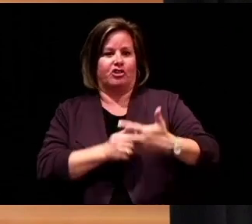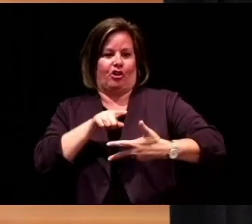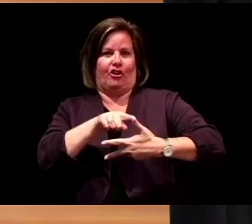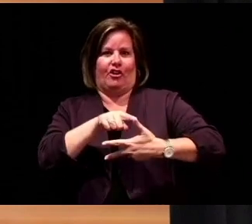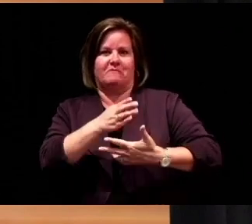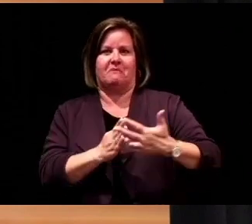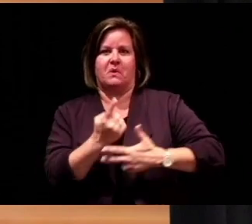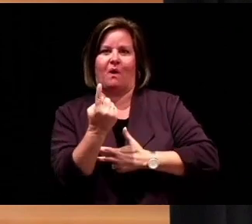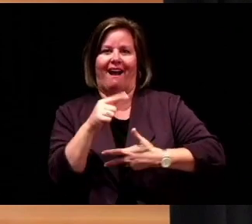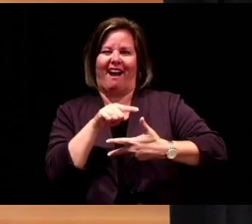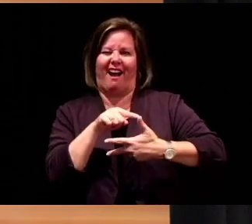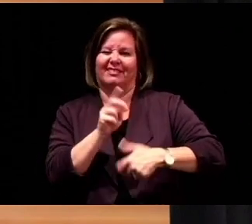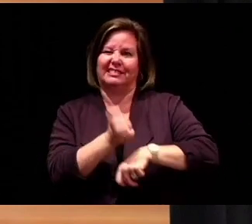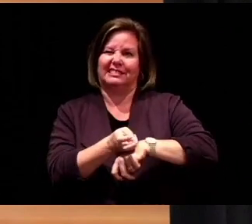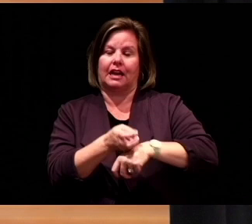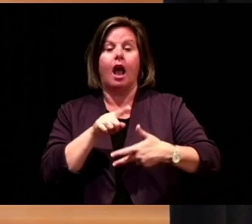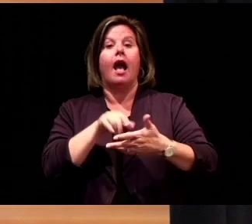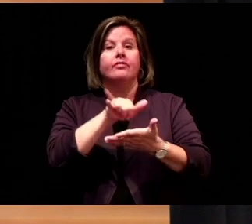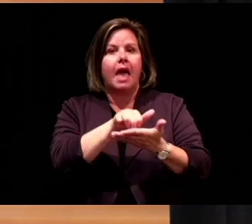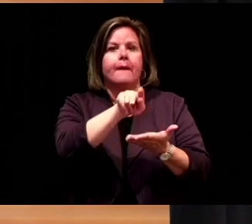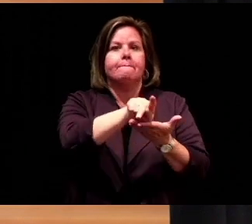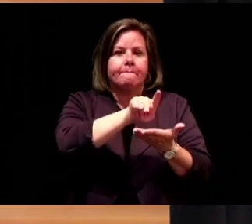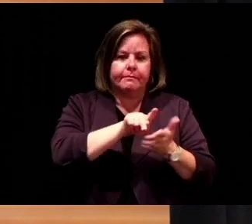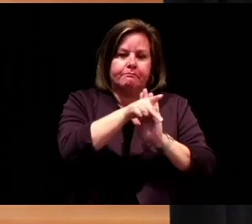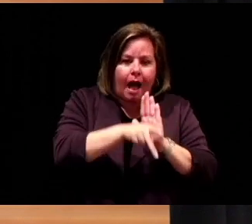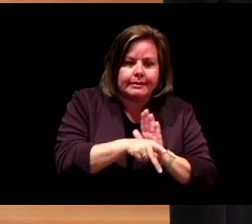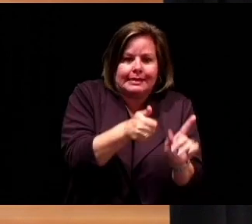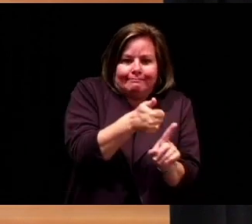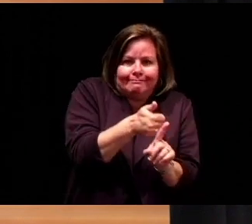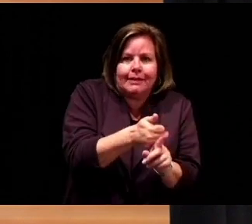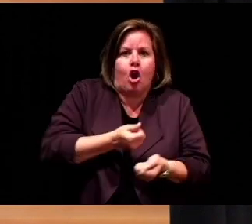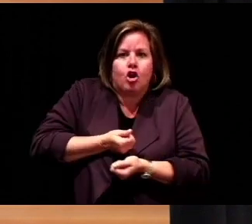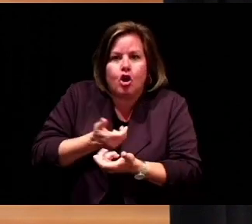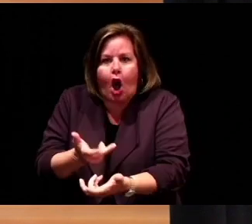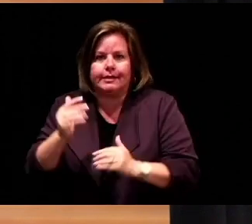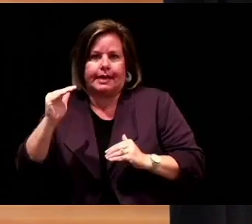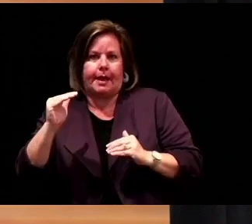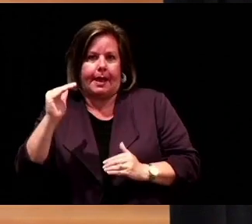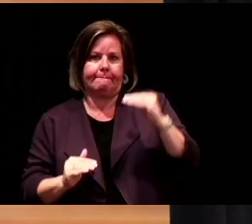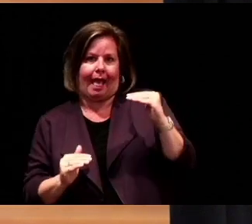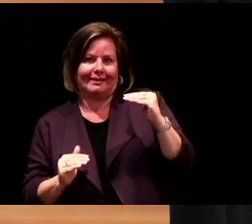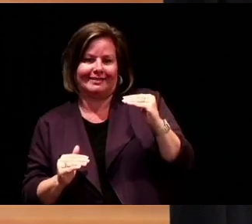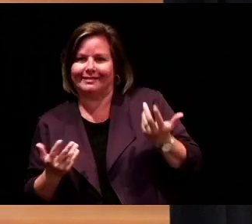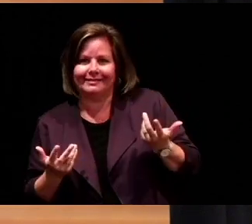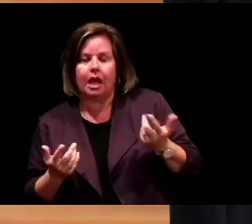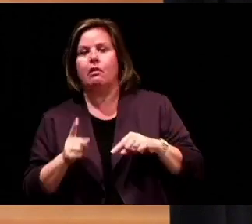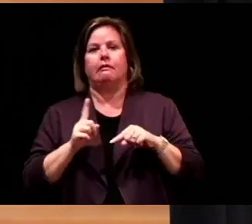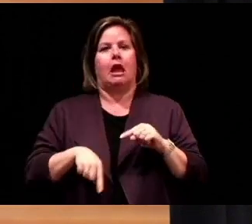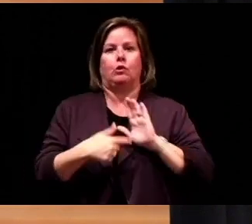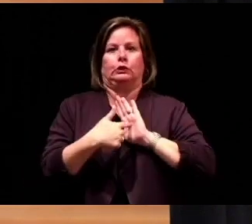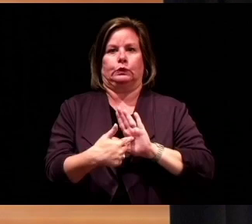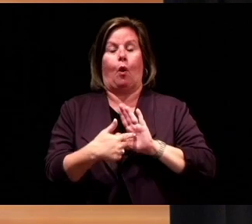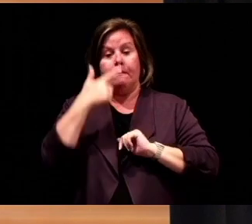argument. They also relied on guidance from the CFPB. Again, on any disparate impact case, you